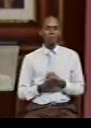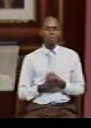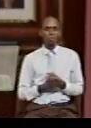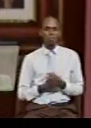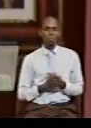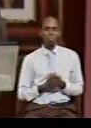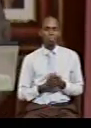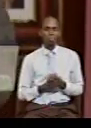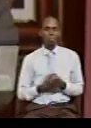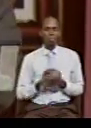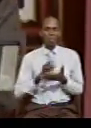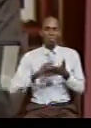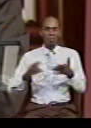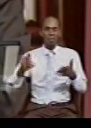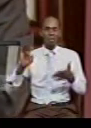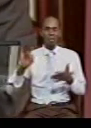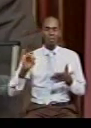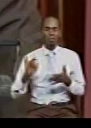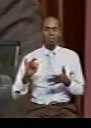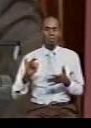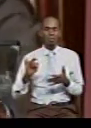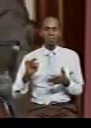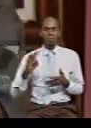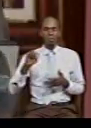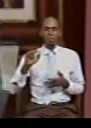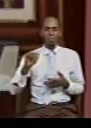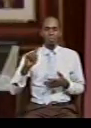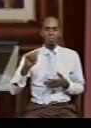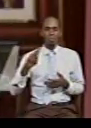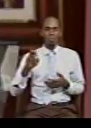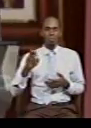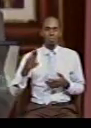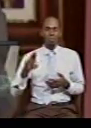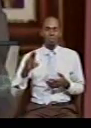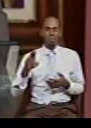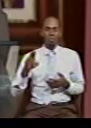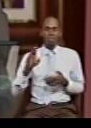28, verse 18. Matthew chapter